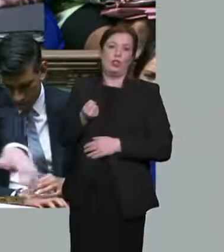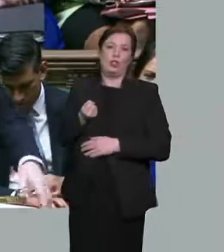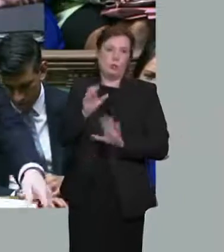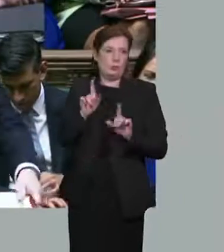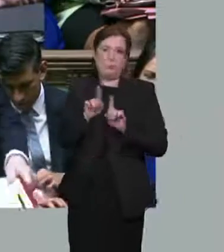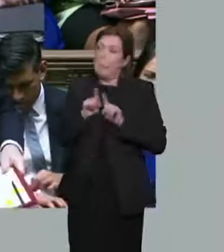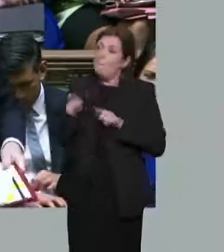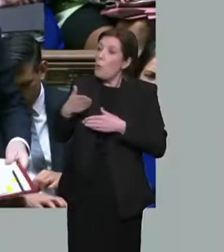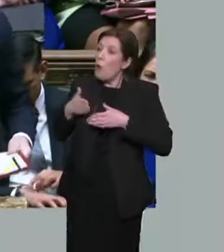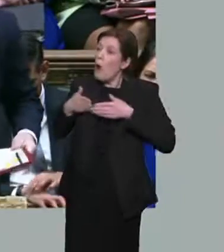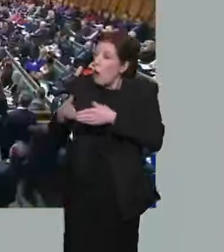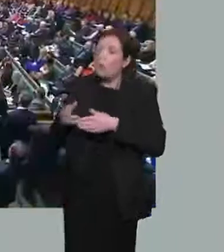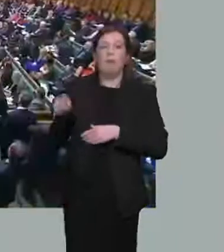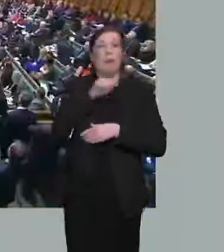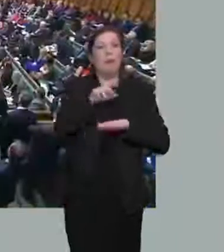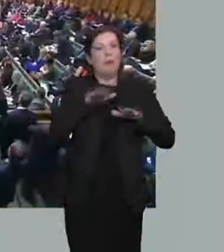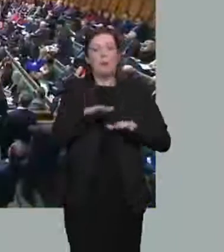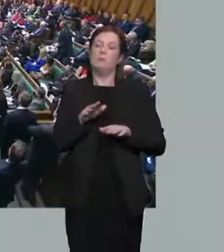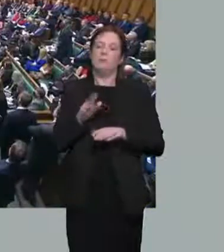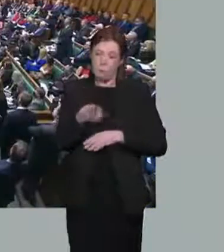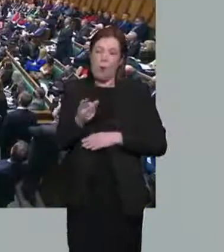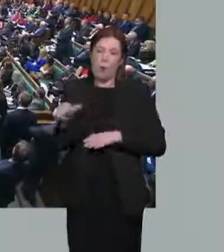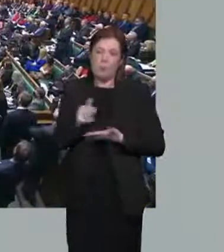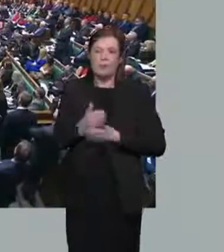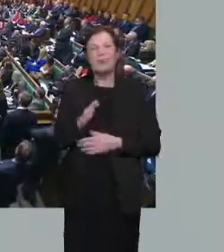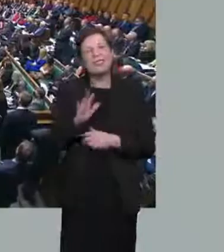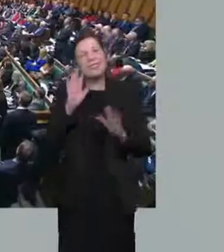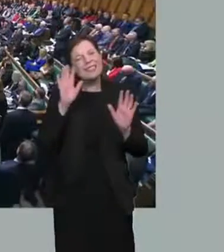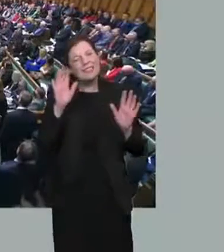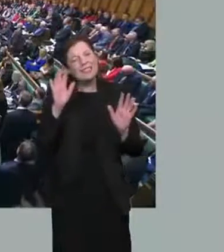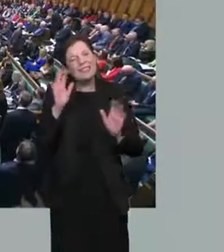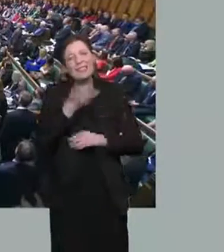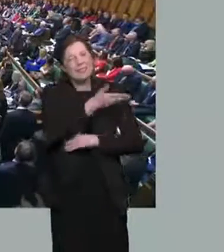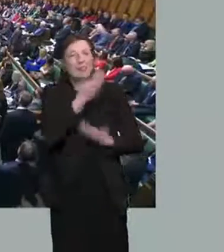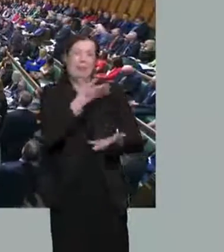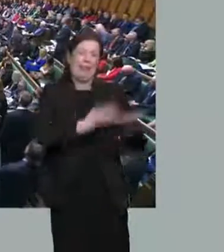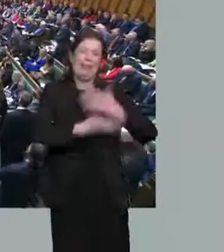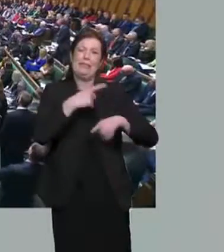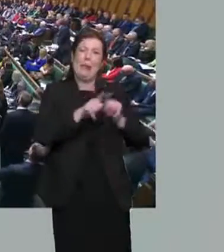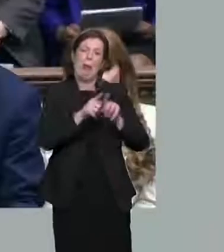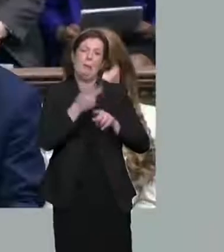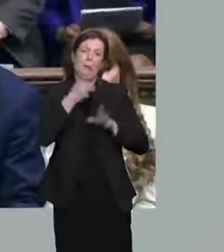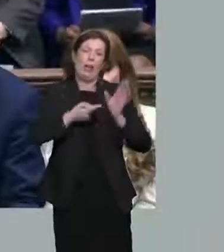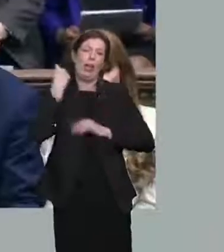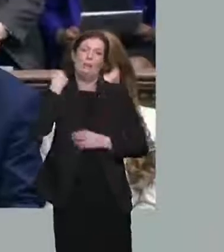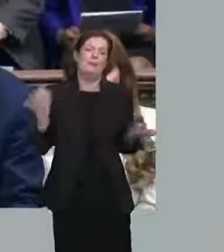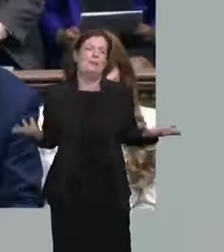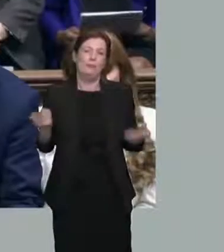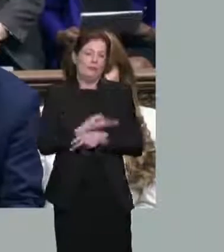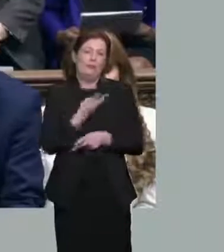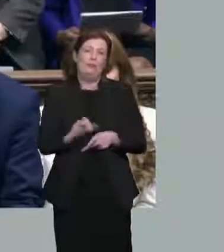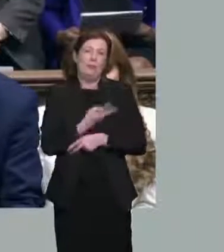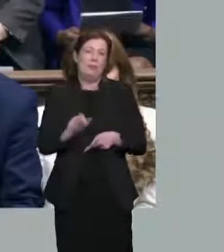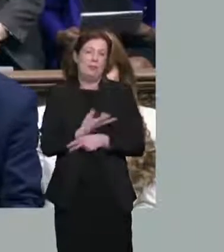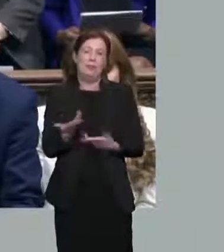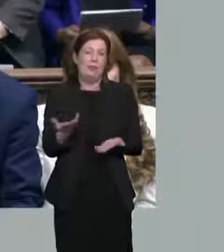the country. Keir Starmer. The problem is that's what he said 2 years ago. It didn't happen, and P&O took advantage of the gap left